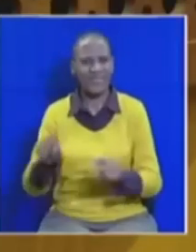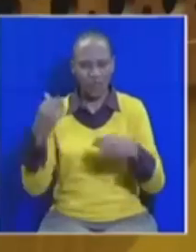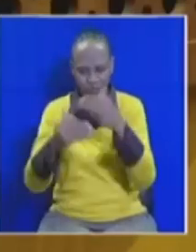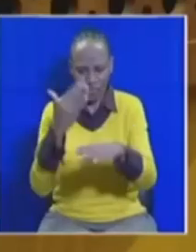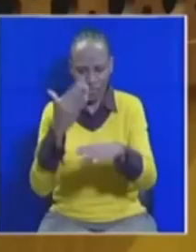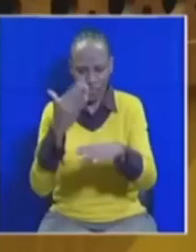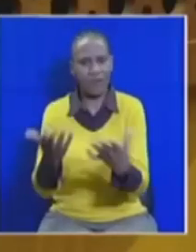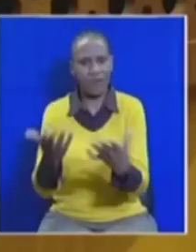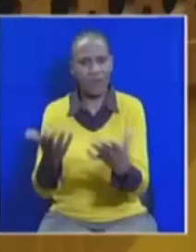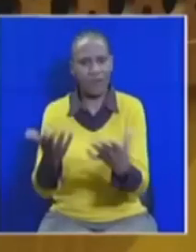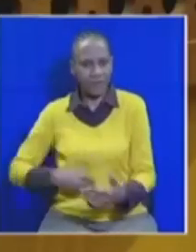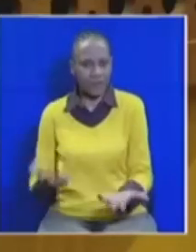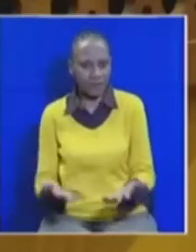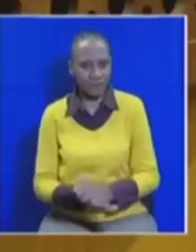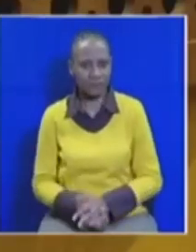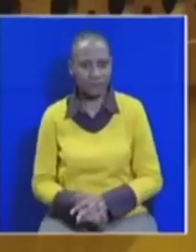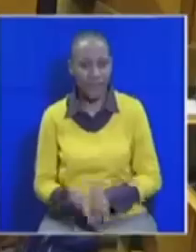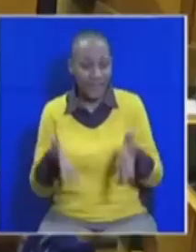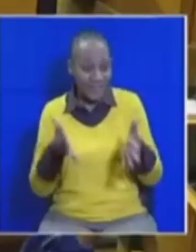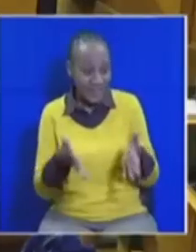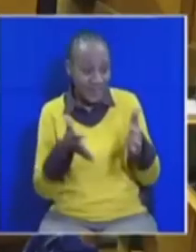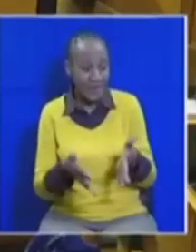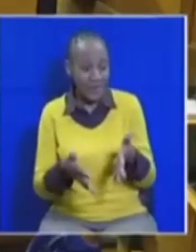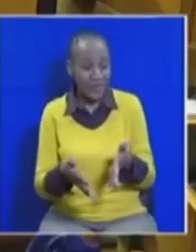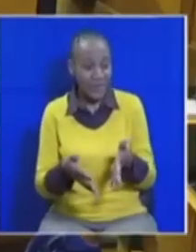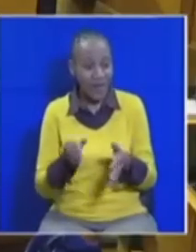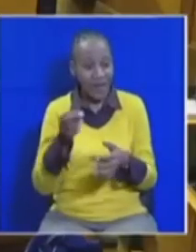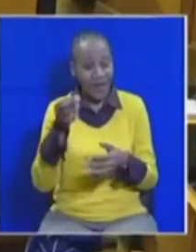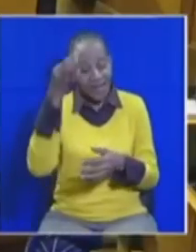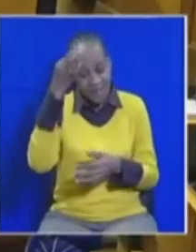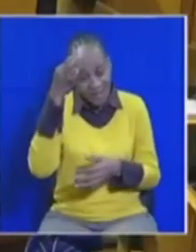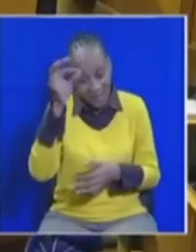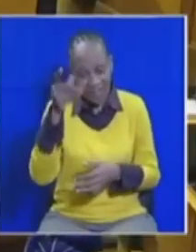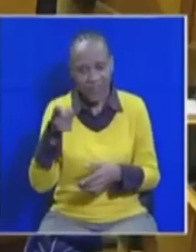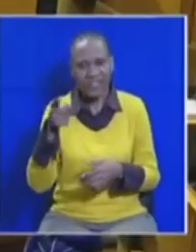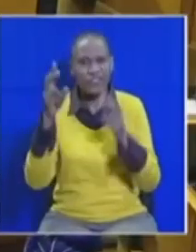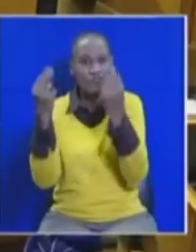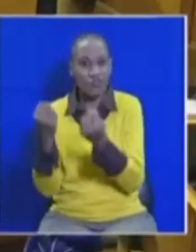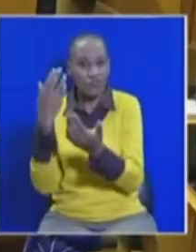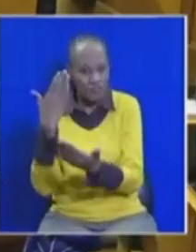president. And with this government comes a commitment to creating jobs,